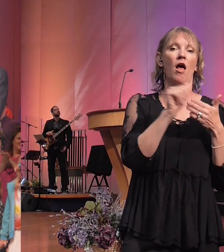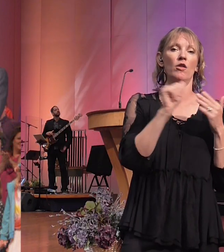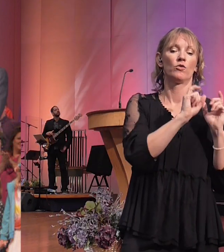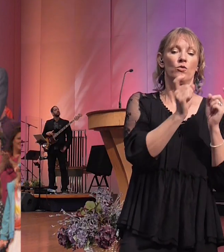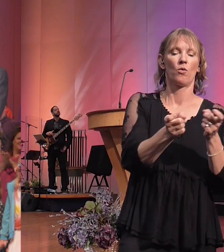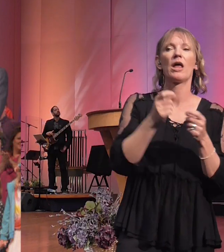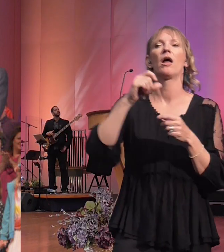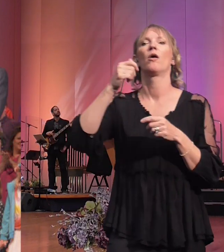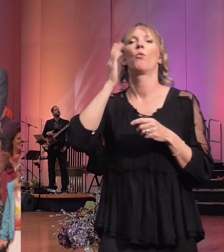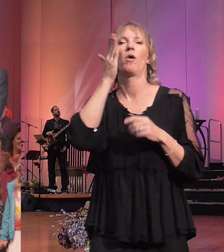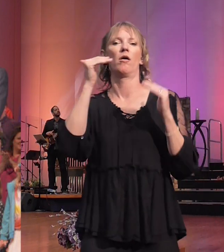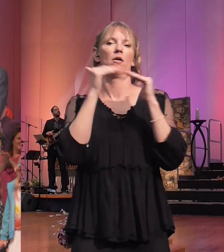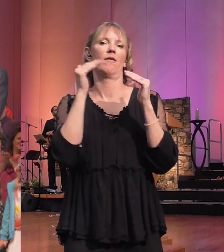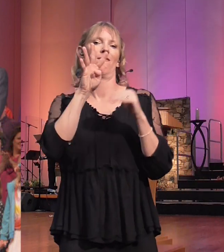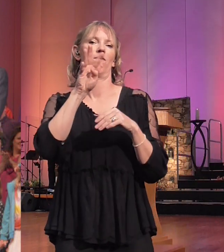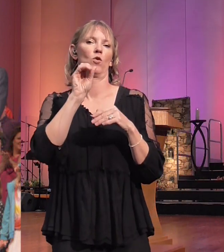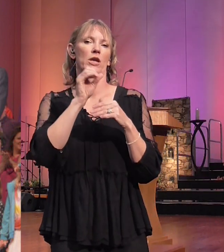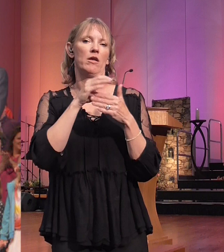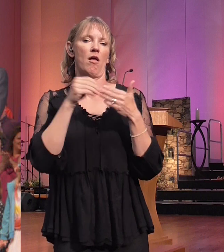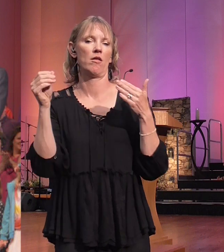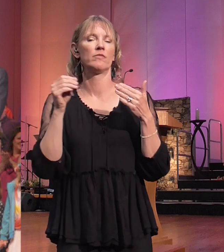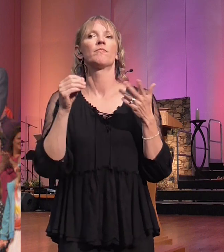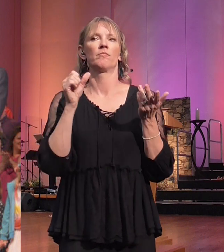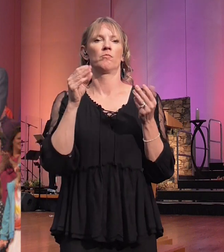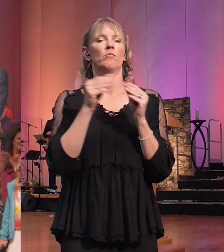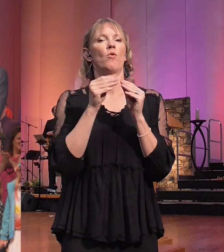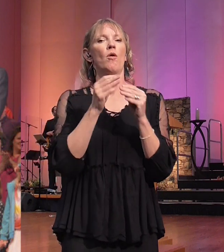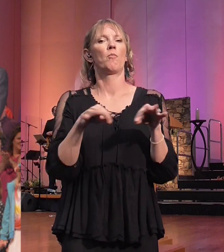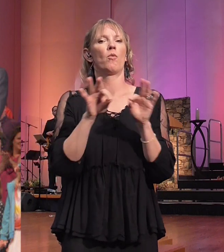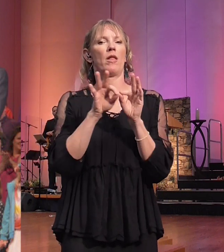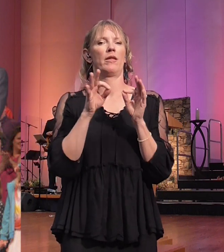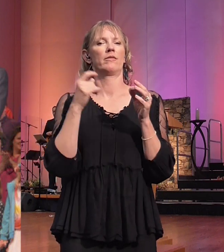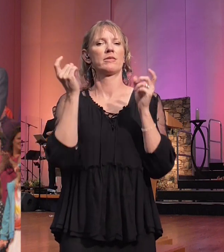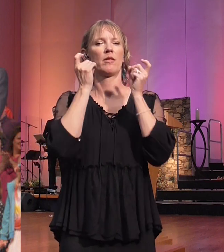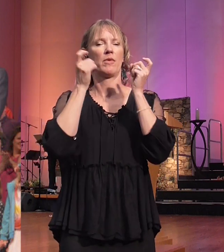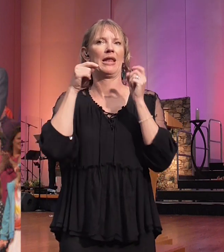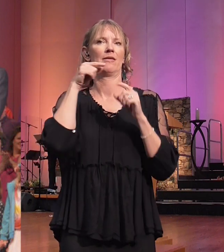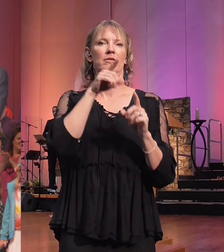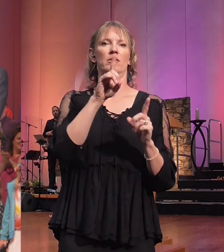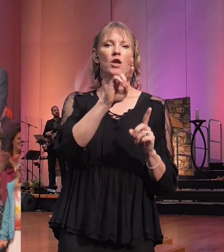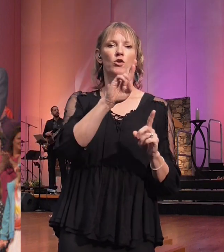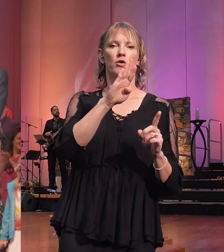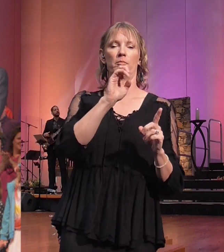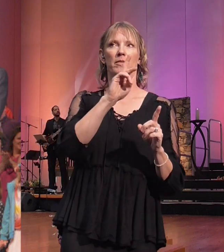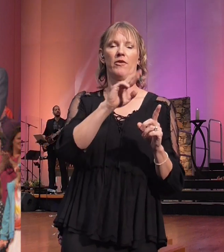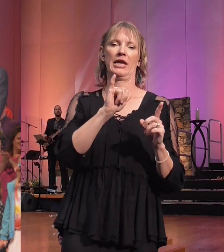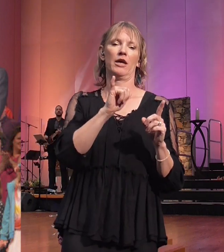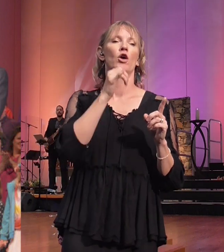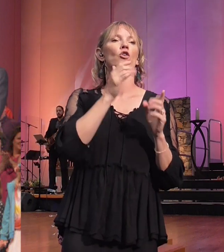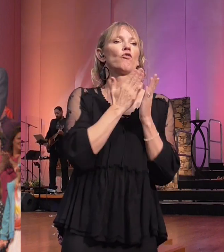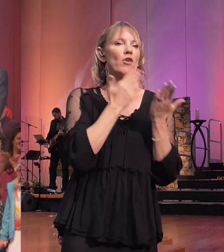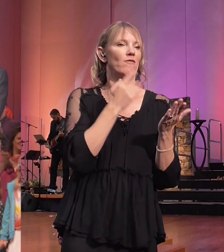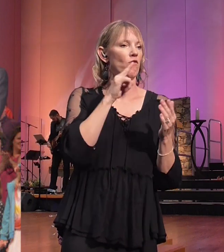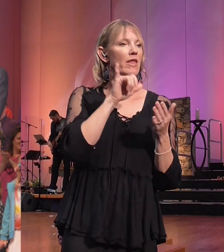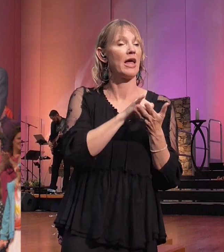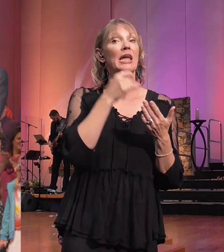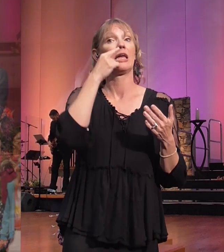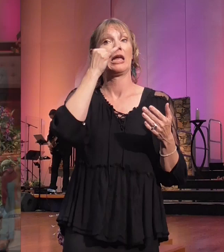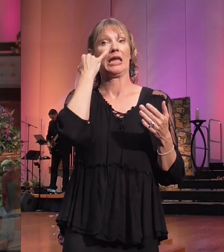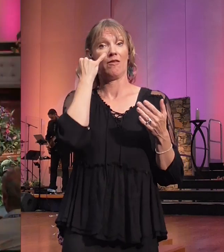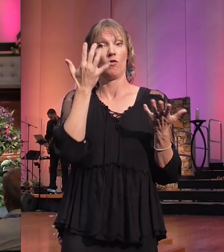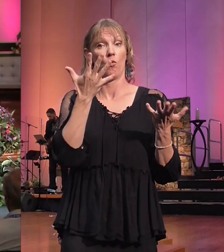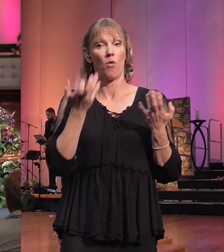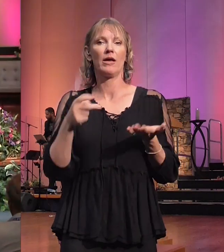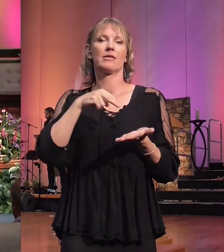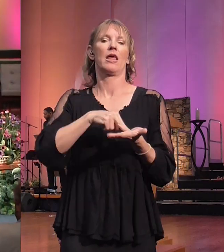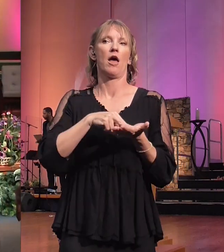So, but most importantly, let's not miss celebrating him next week. So grateful for that. If you'd like, stand and say a benediction with me. It goes